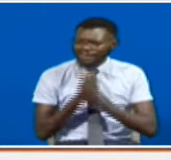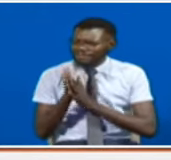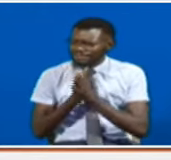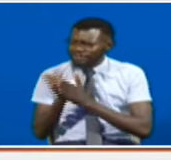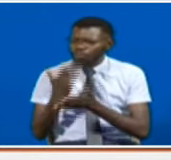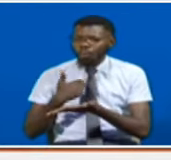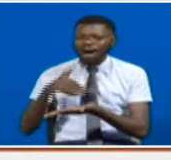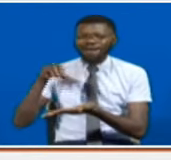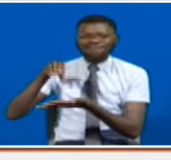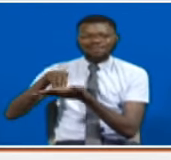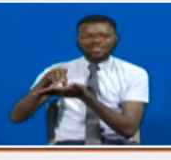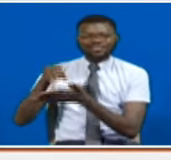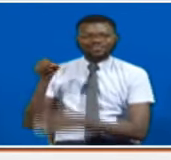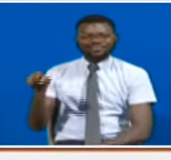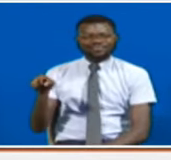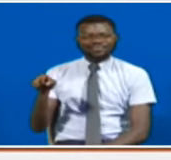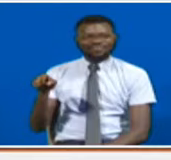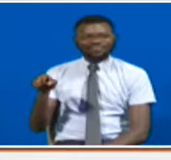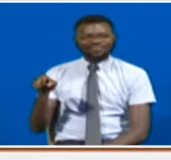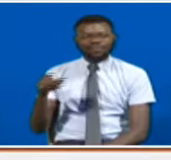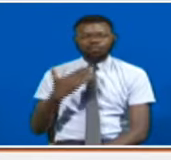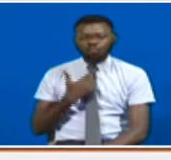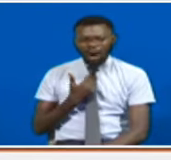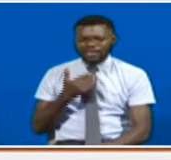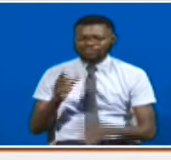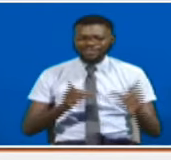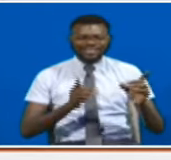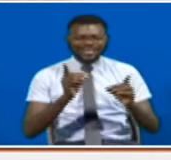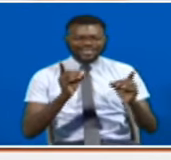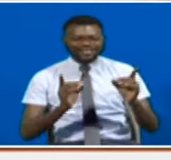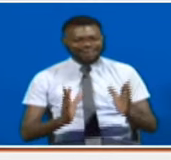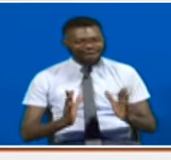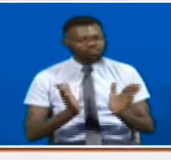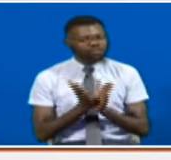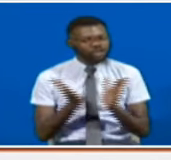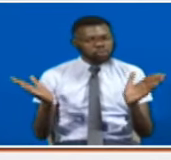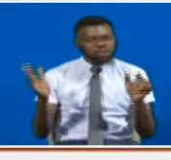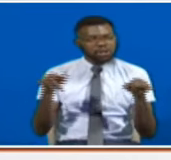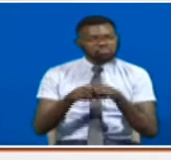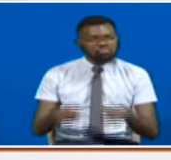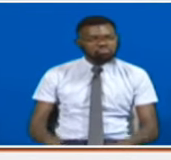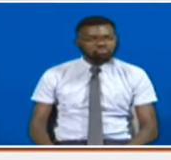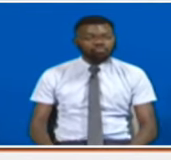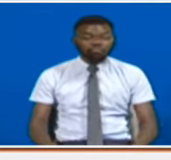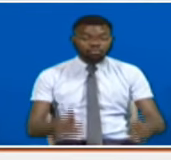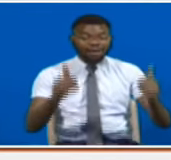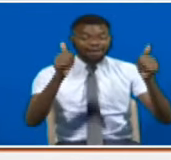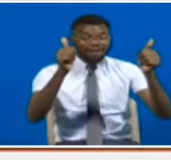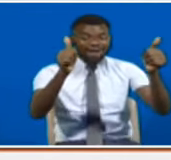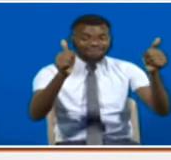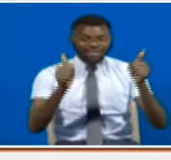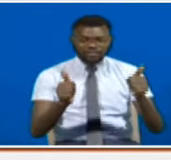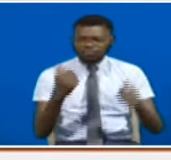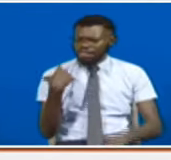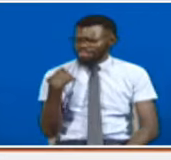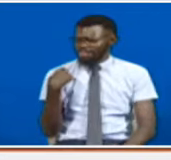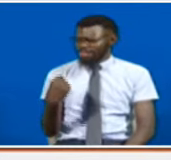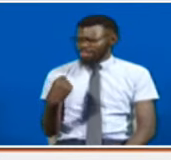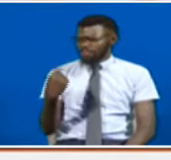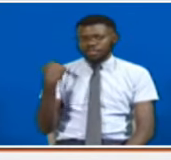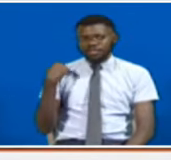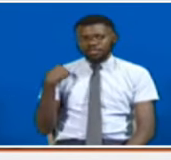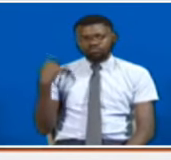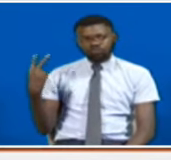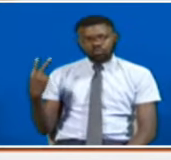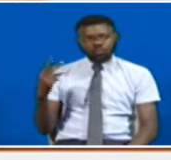are saying now they can make good director generals as well. So if you look at the advert that went out latest, I think 2 days ago,